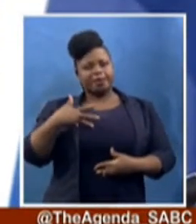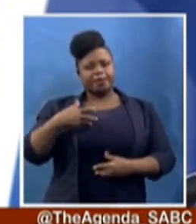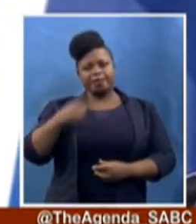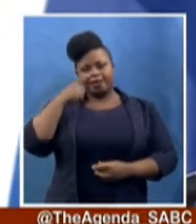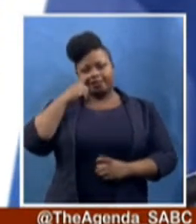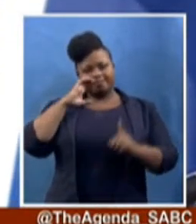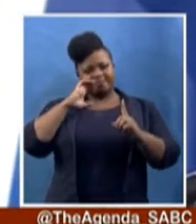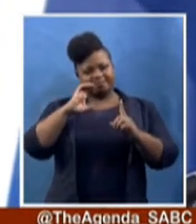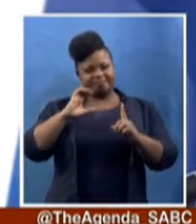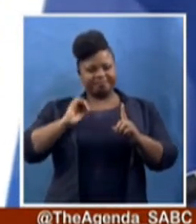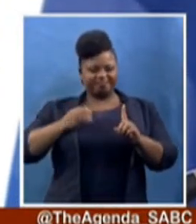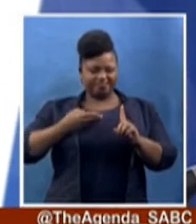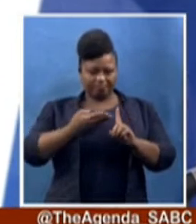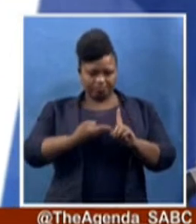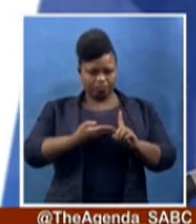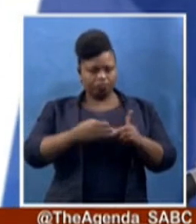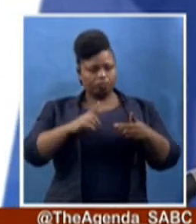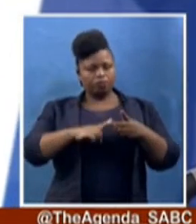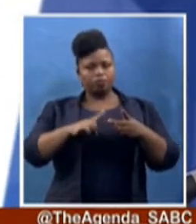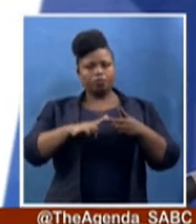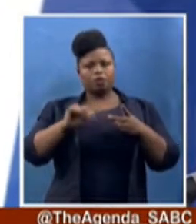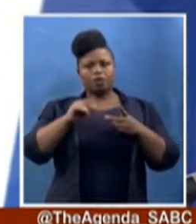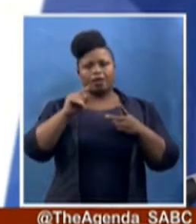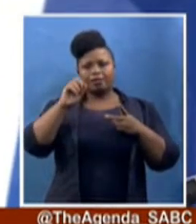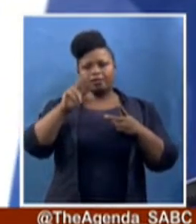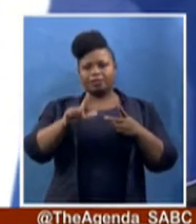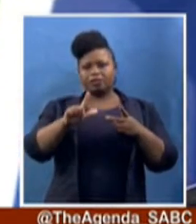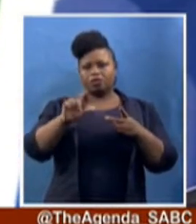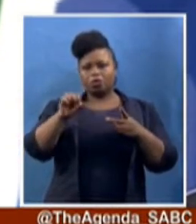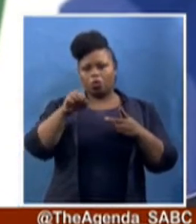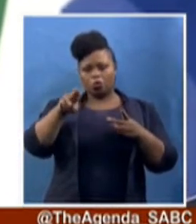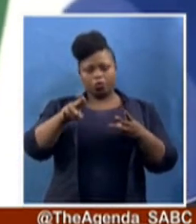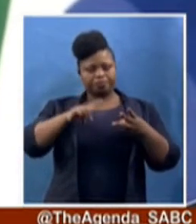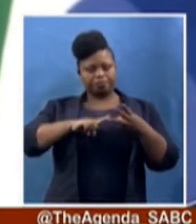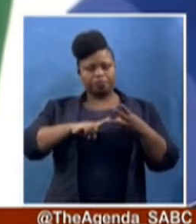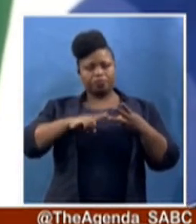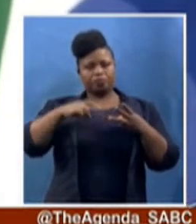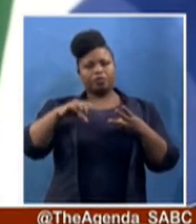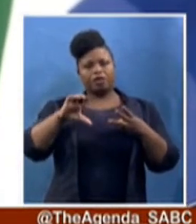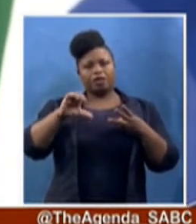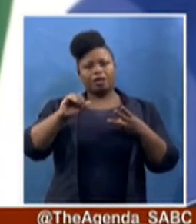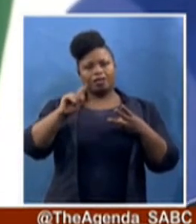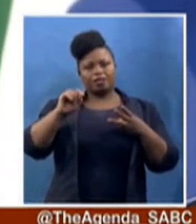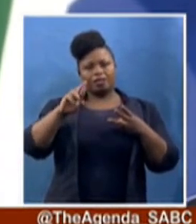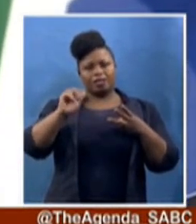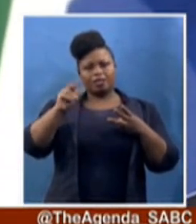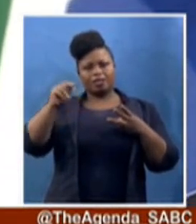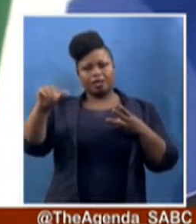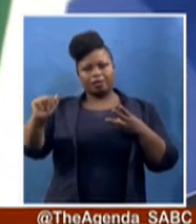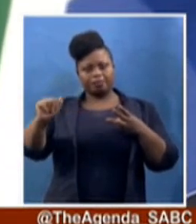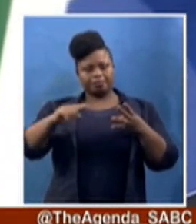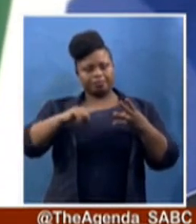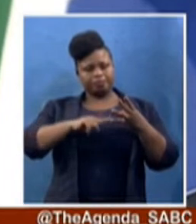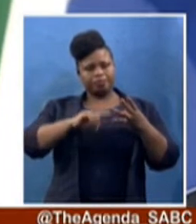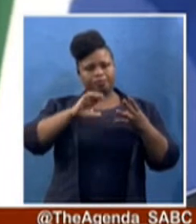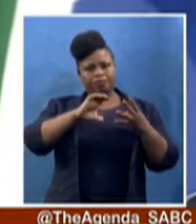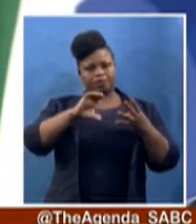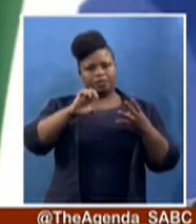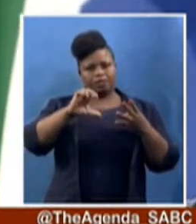Low, Katrina Simmons, Cecilia Makiwana, and many